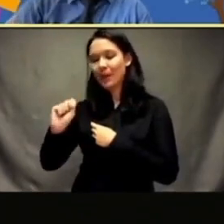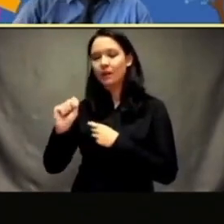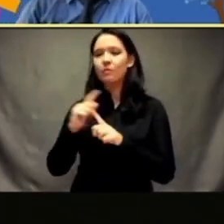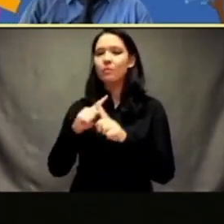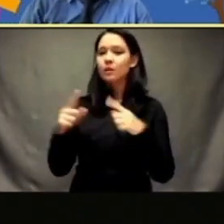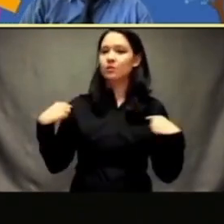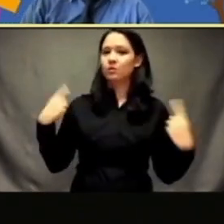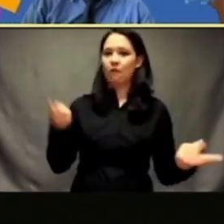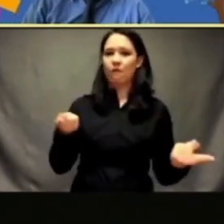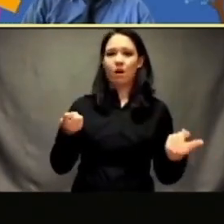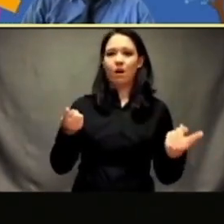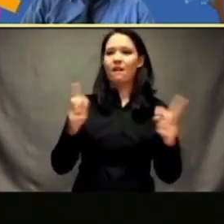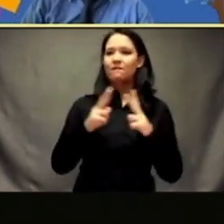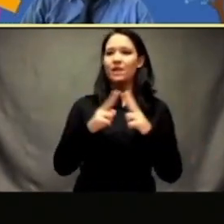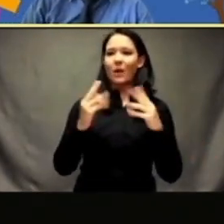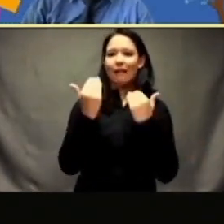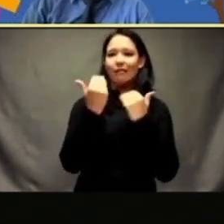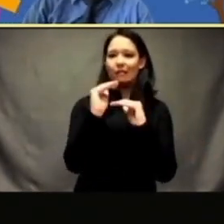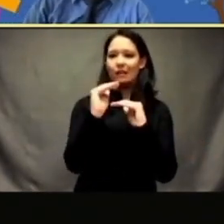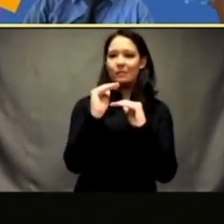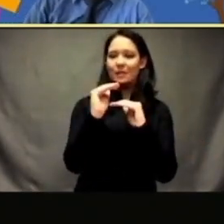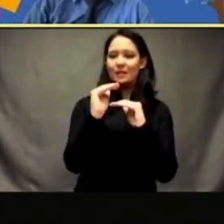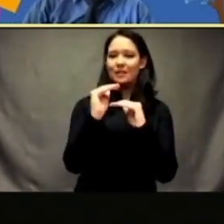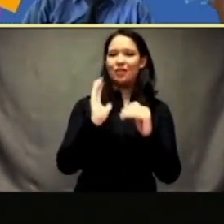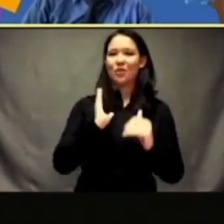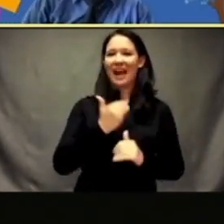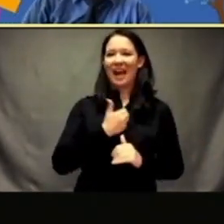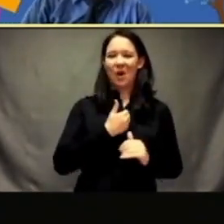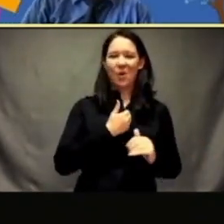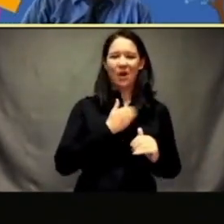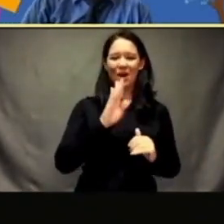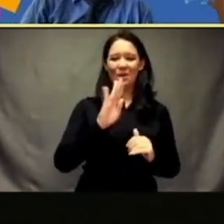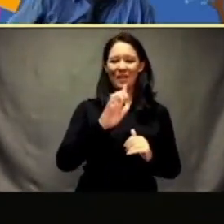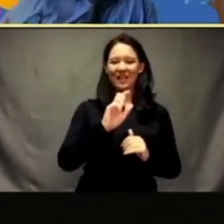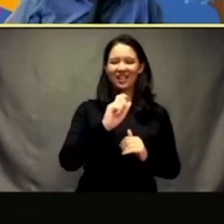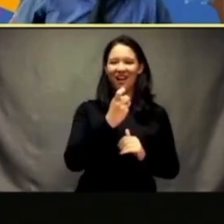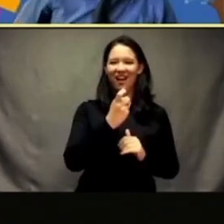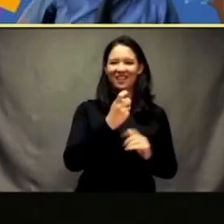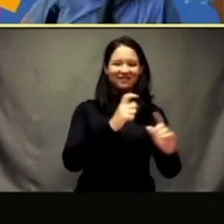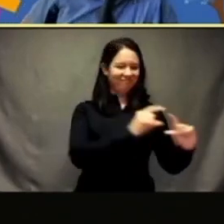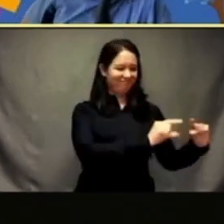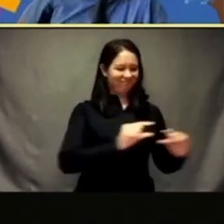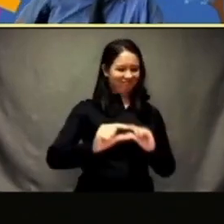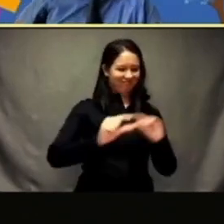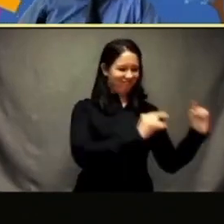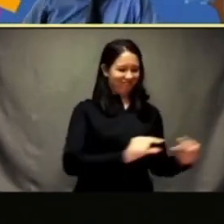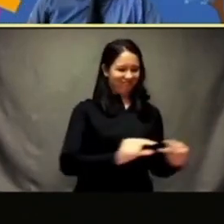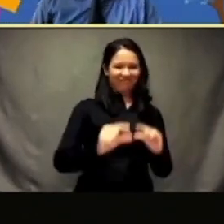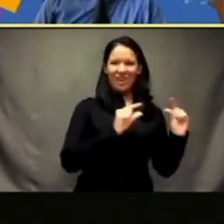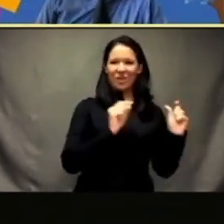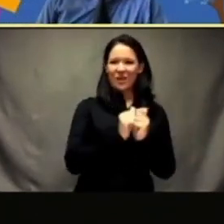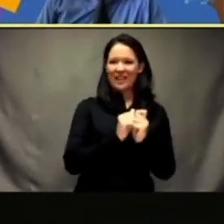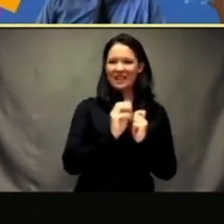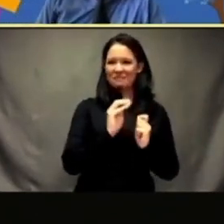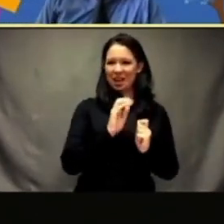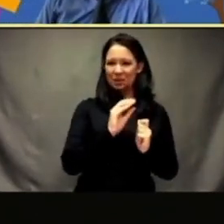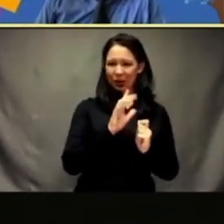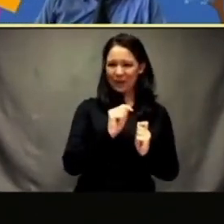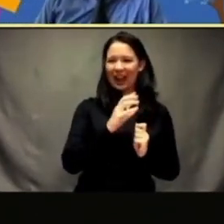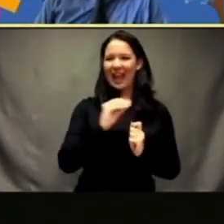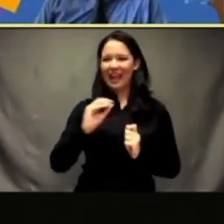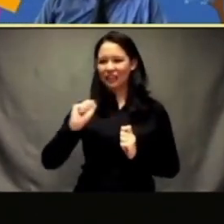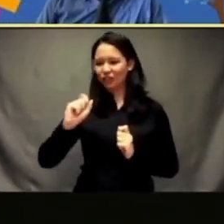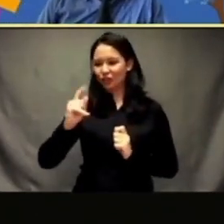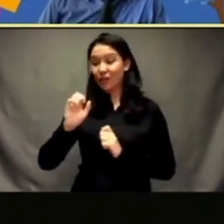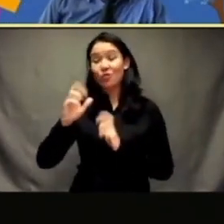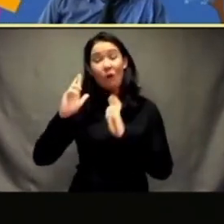far is very limited to the blocks we have right now with yes, Microbit. So in Scratch, so we're hoping that the developers in Scratch